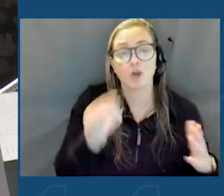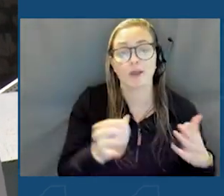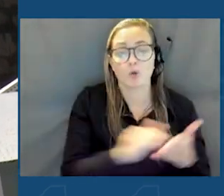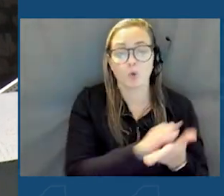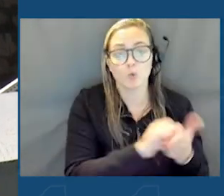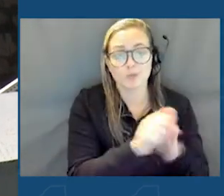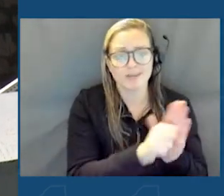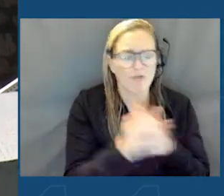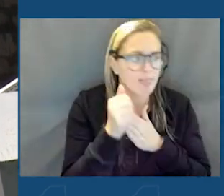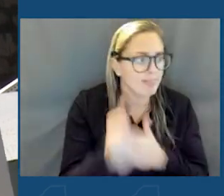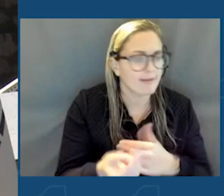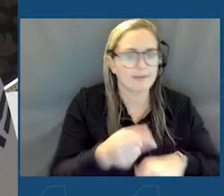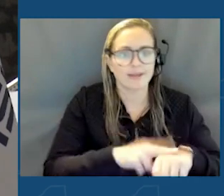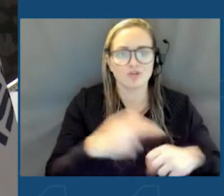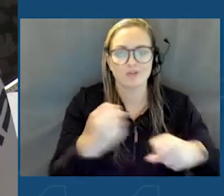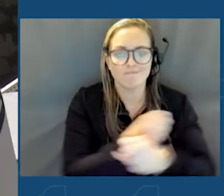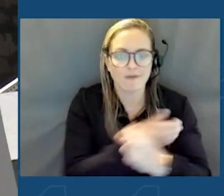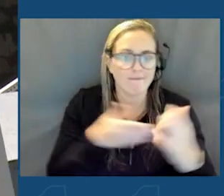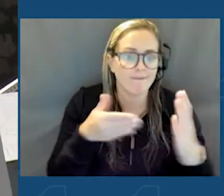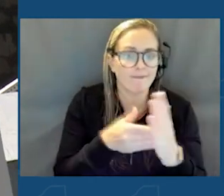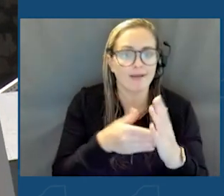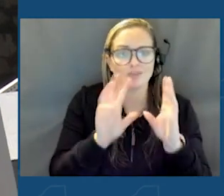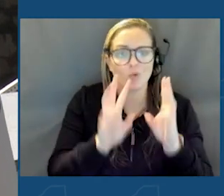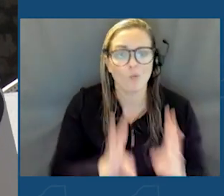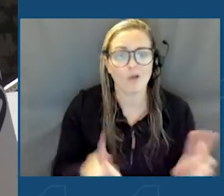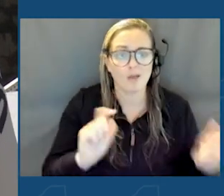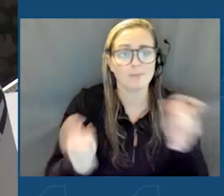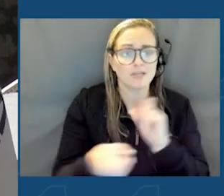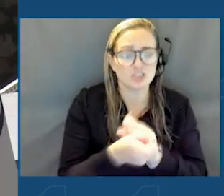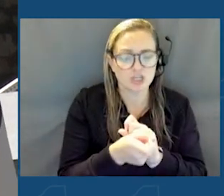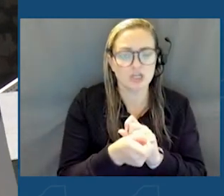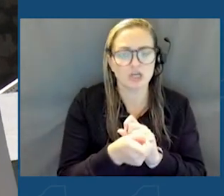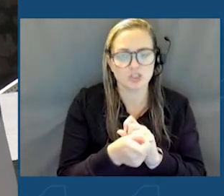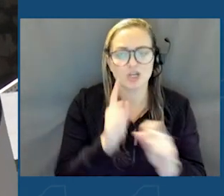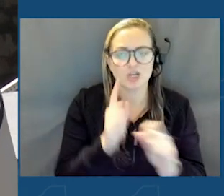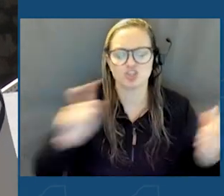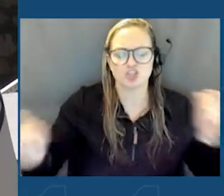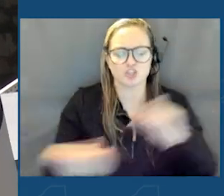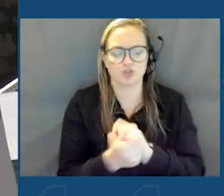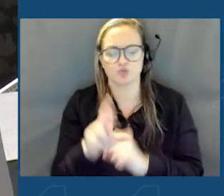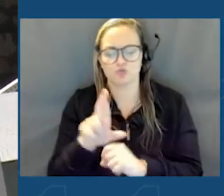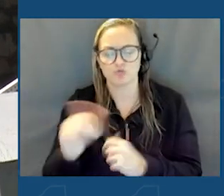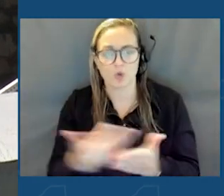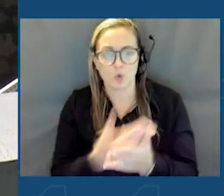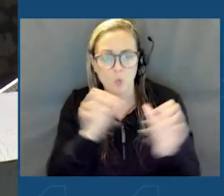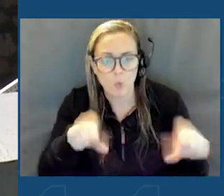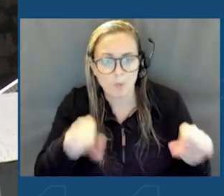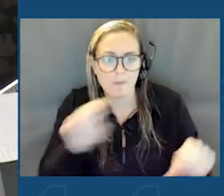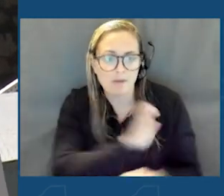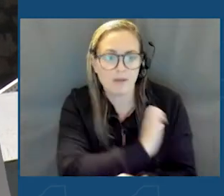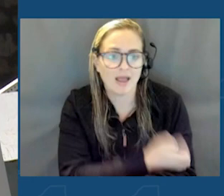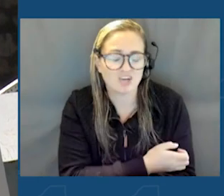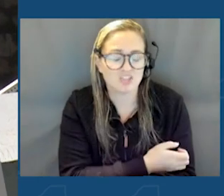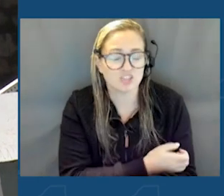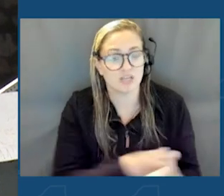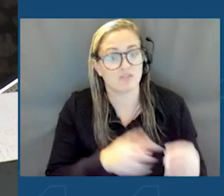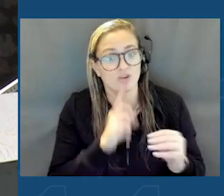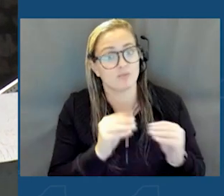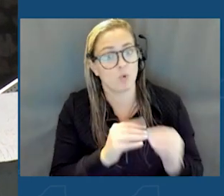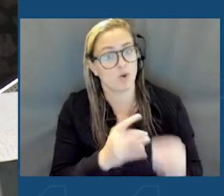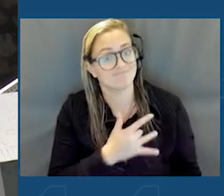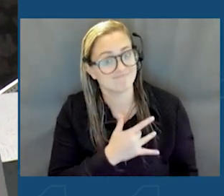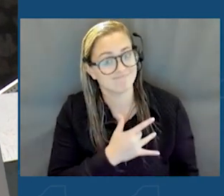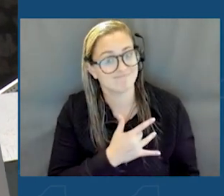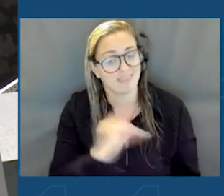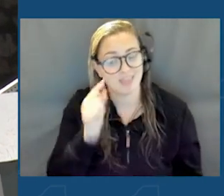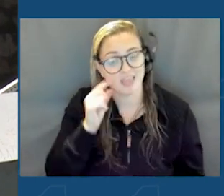literally in the fight against climate change and the transition to renewable energy. Closer to home, the governor and my successor and friend,